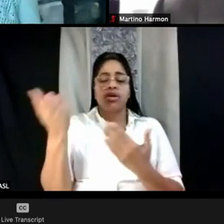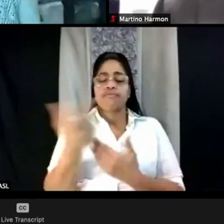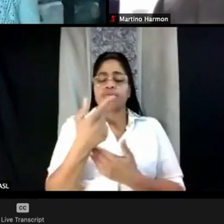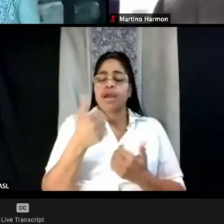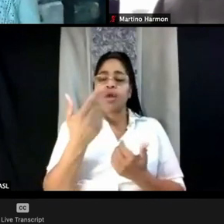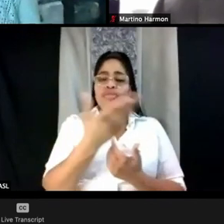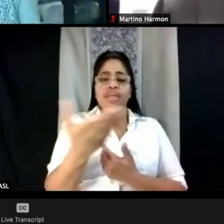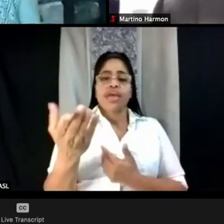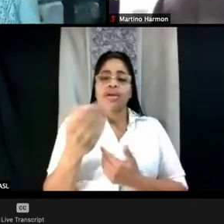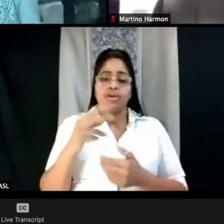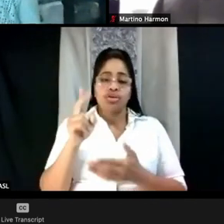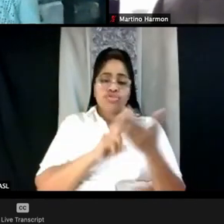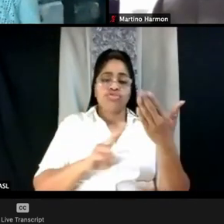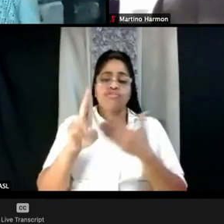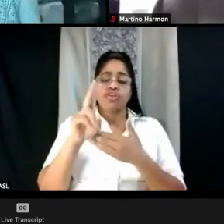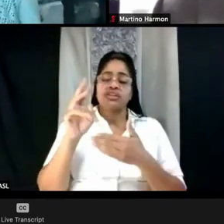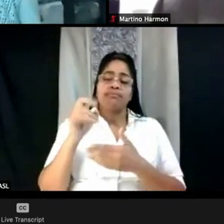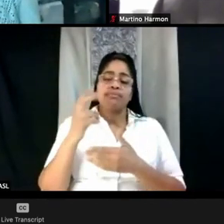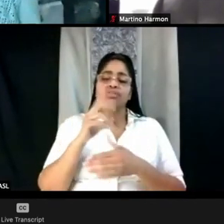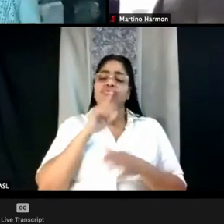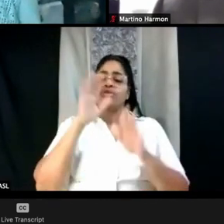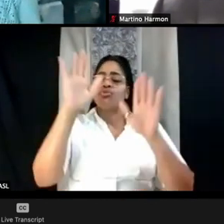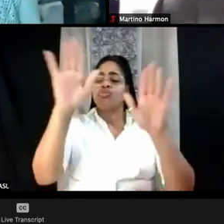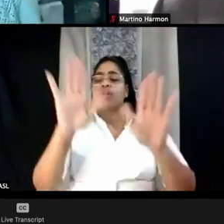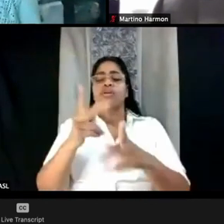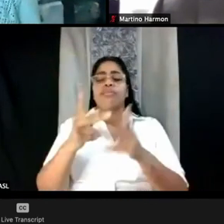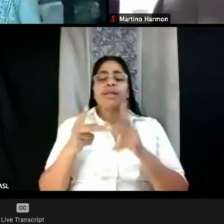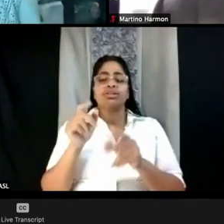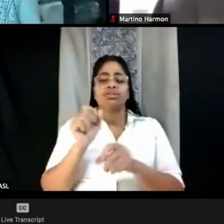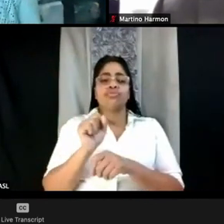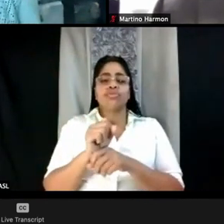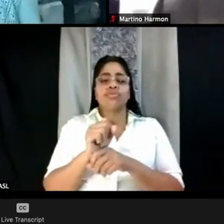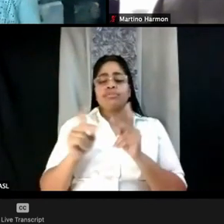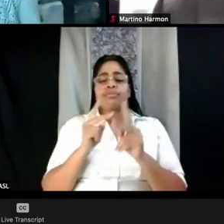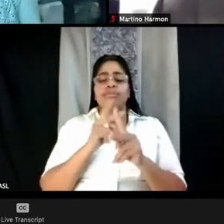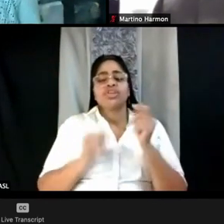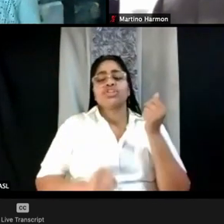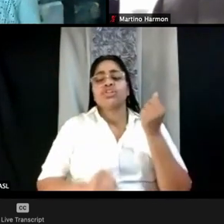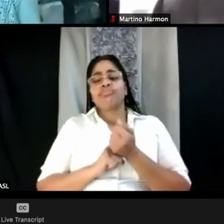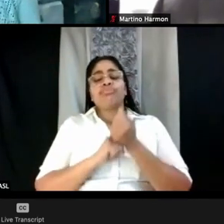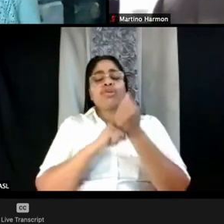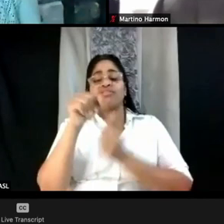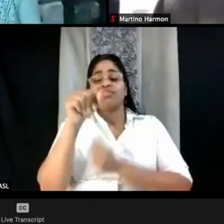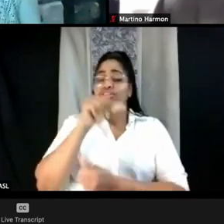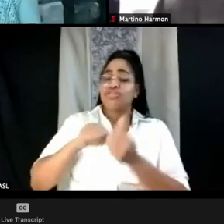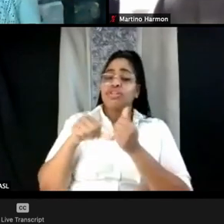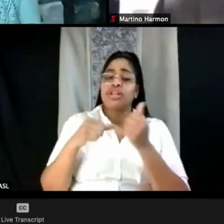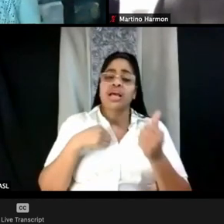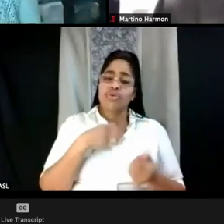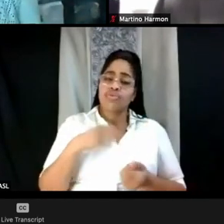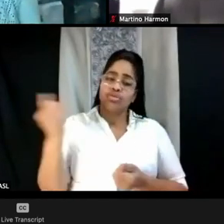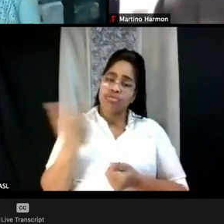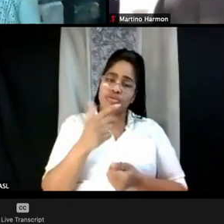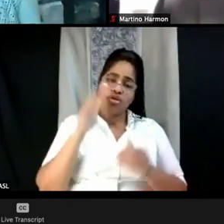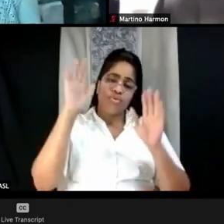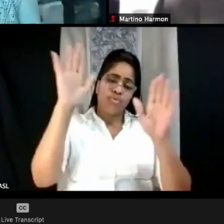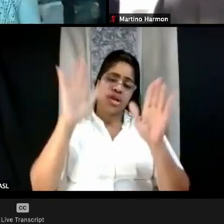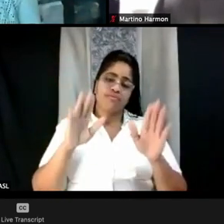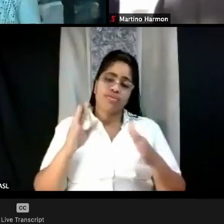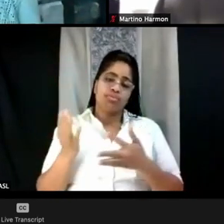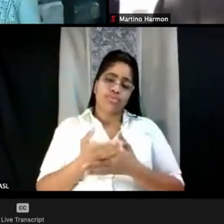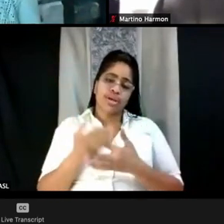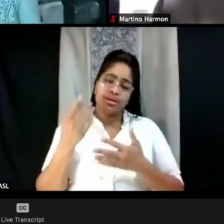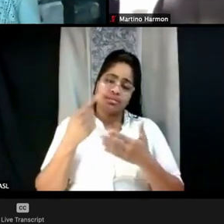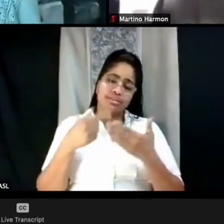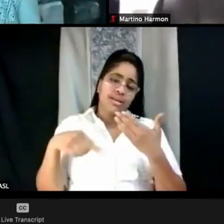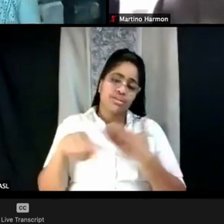of Michigan is a wonderful place to work. People have been very supportive of each other. I wish you all a wonderful break next